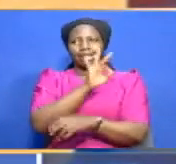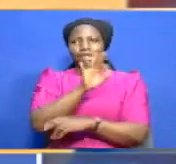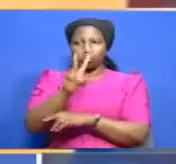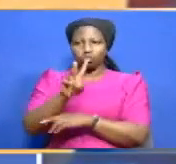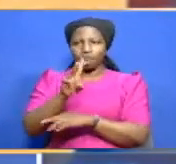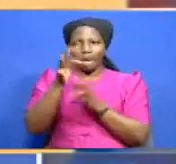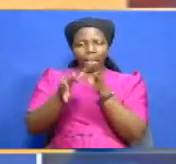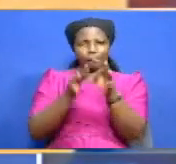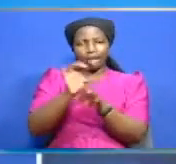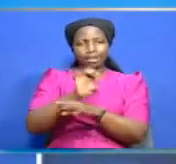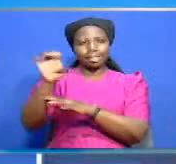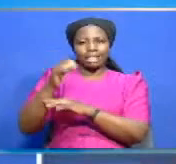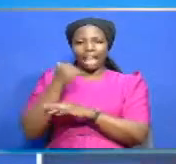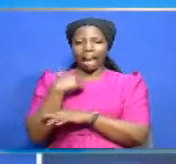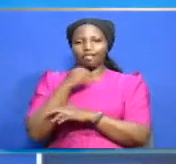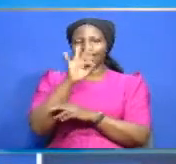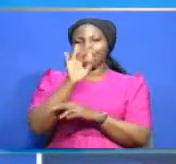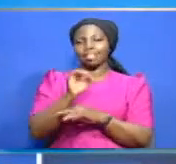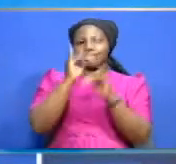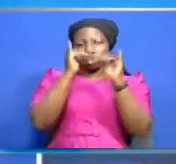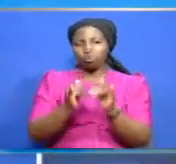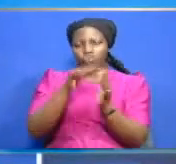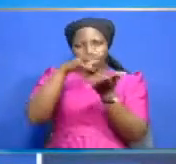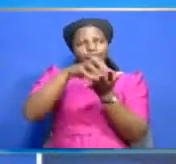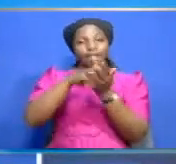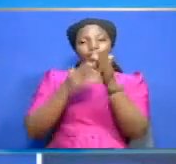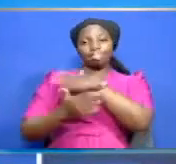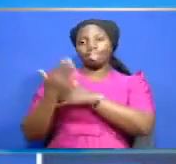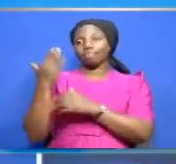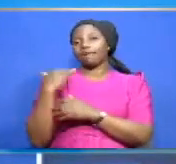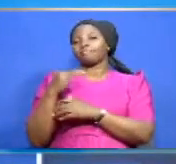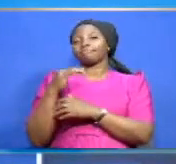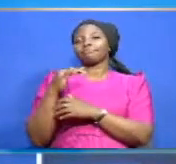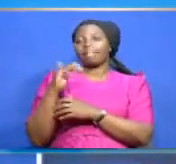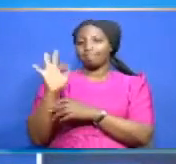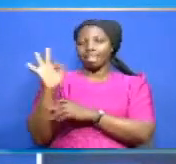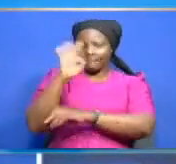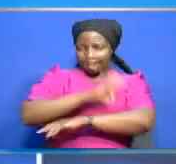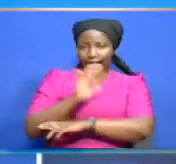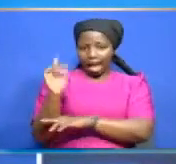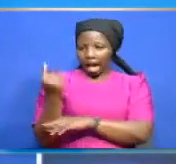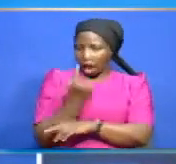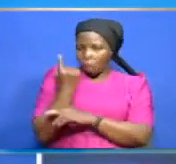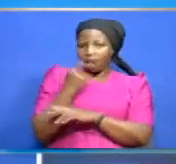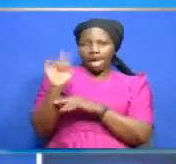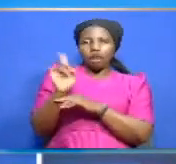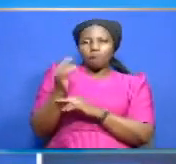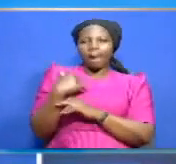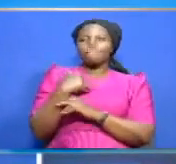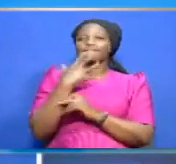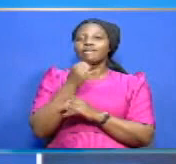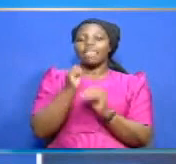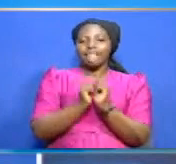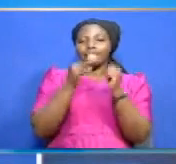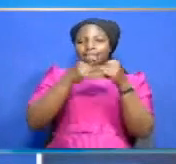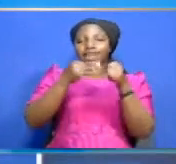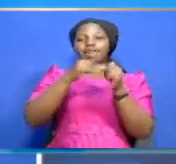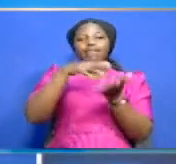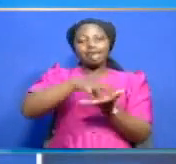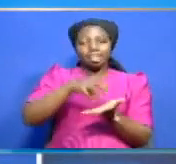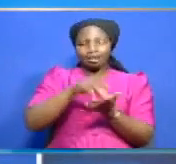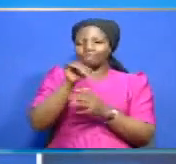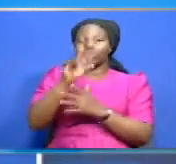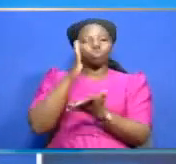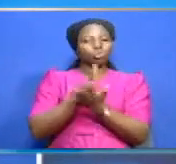cases. And in the last 3 days alone, Nairobi has registered 518 cases. And this indeed is a